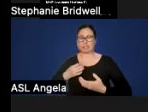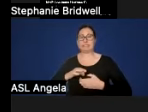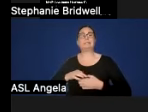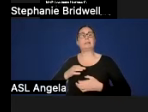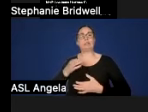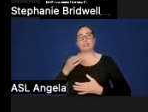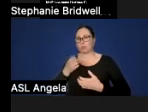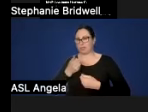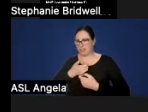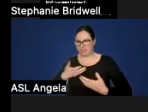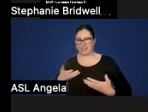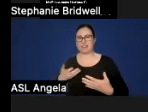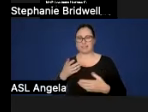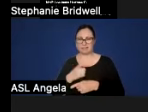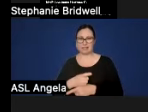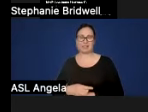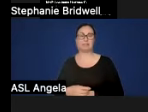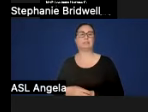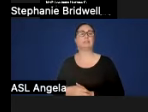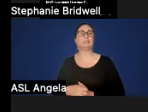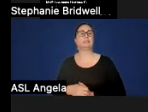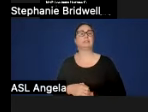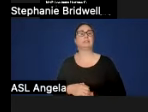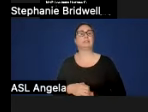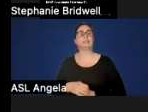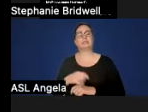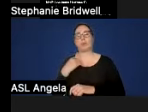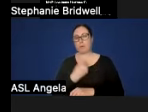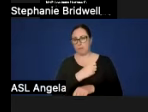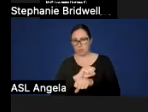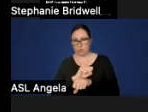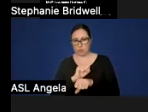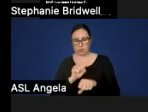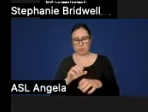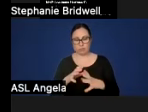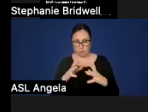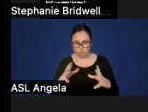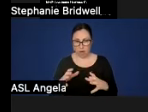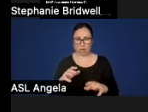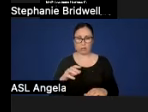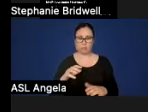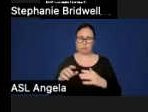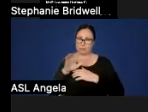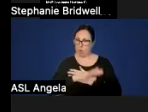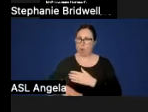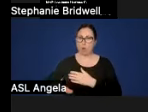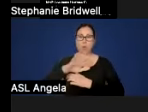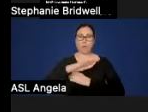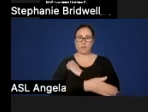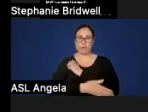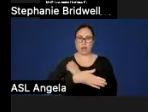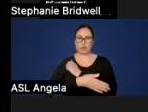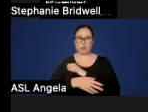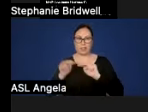specifically, and we've been doing a lot of work around this across the country, is really looking at what are the needs of